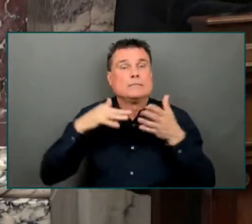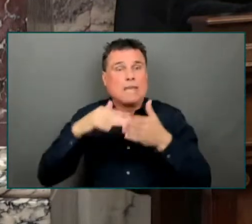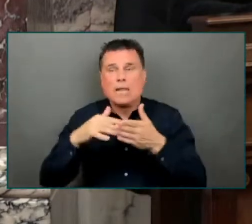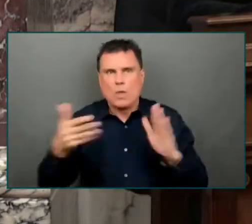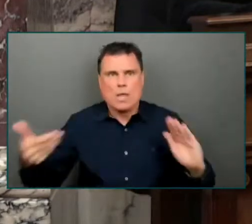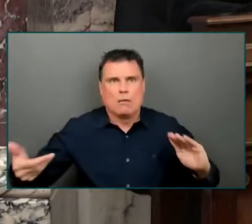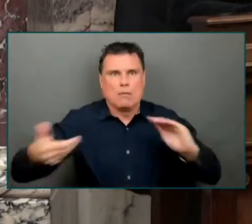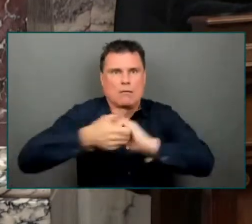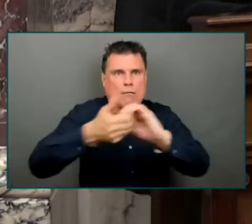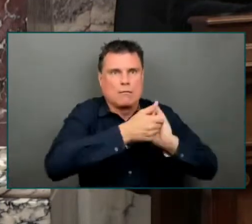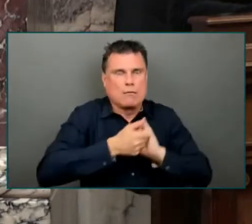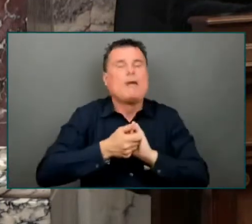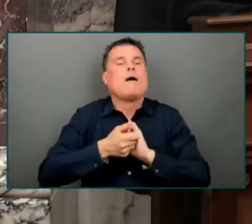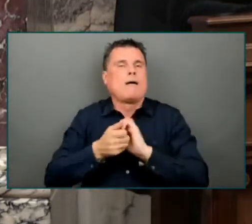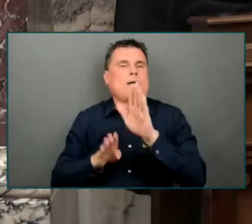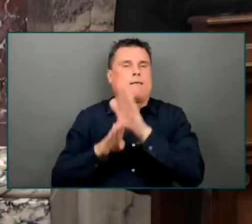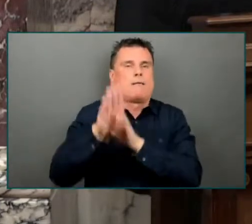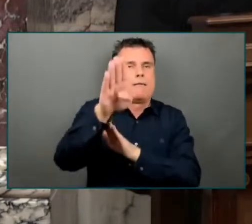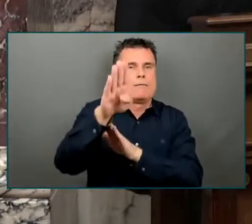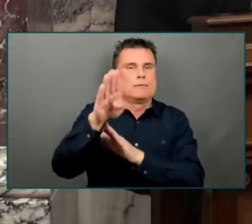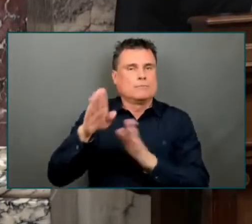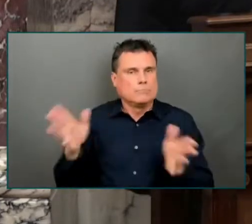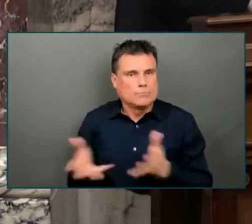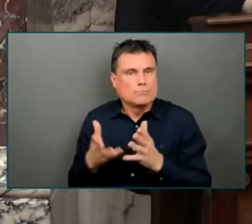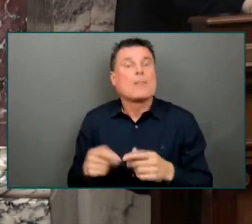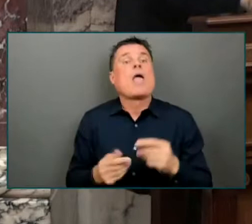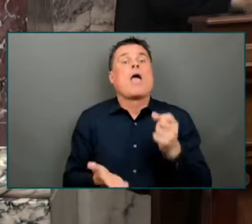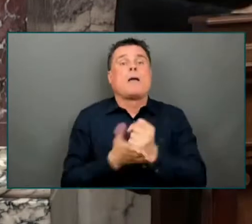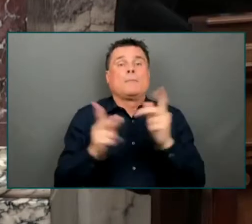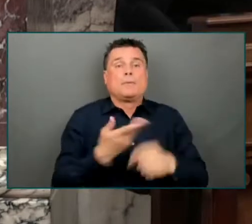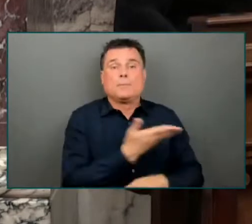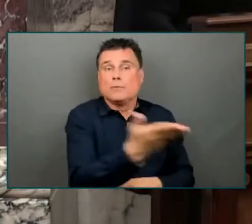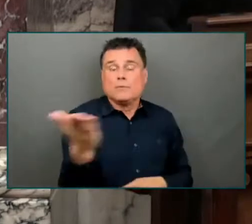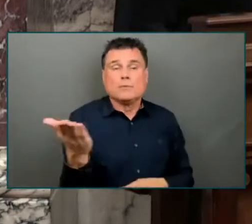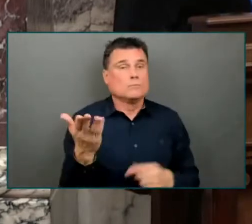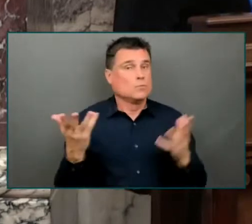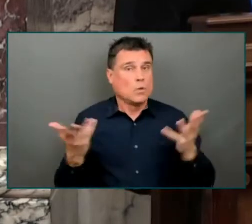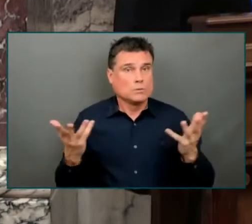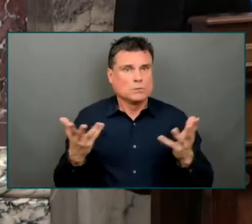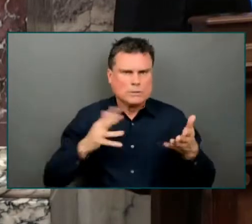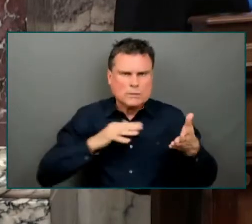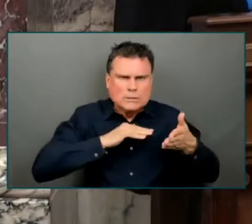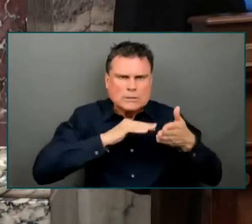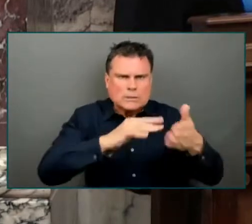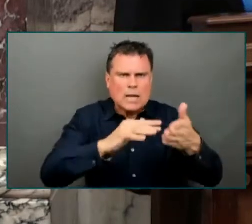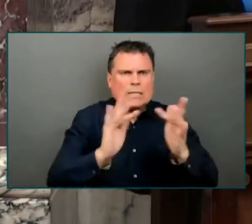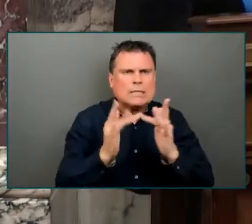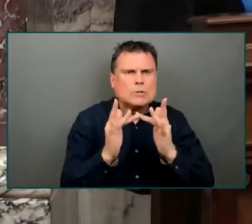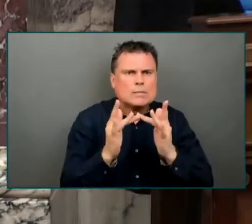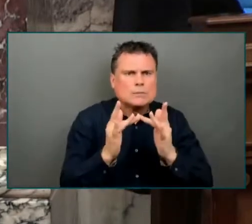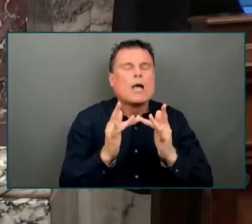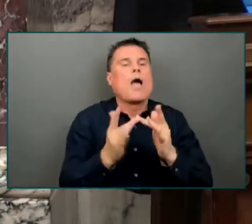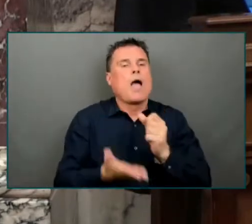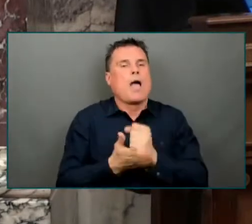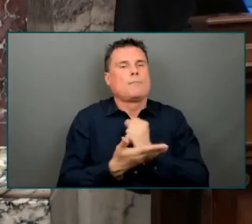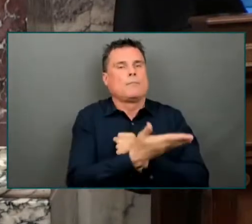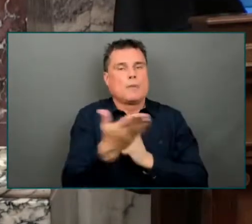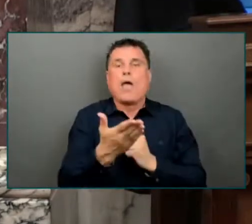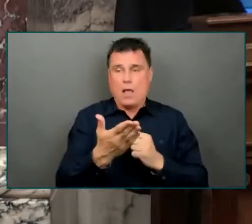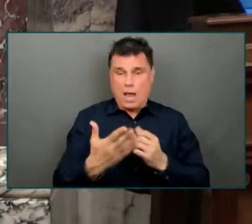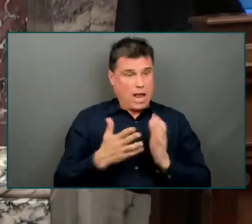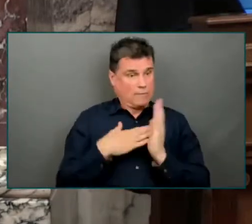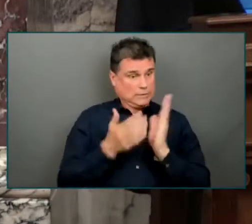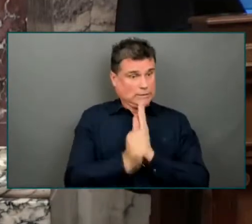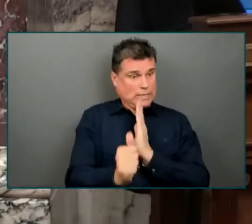educators. Budget 2021 builds on the work underway by equipping more people with the skills needed to find a good